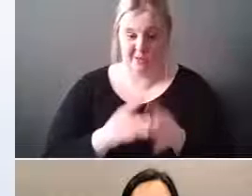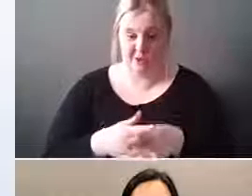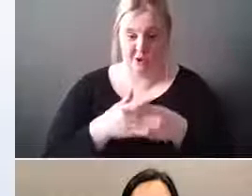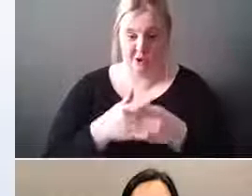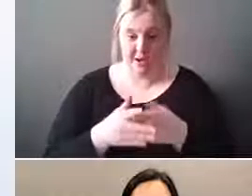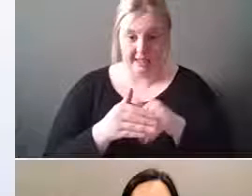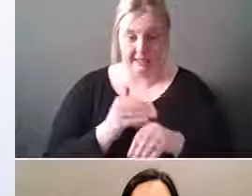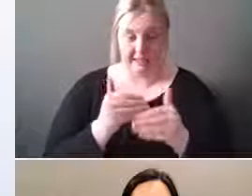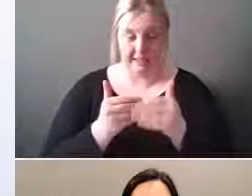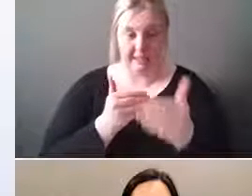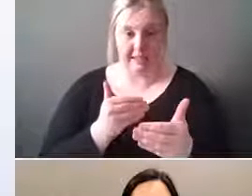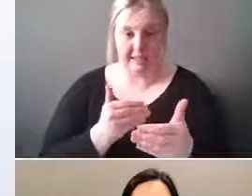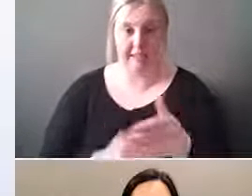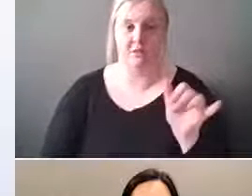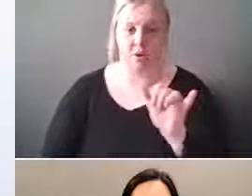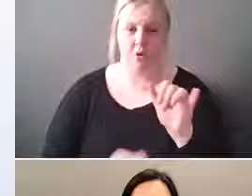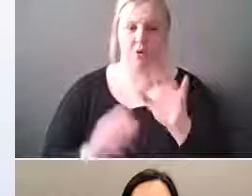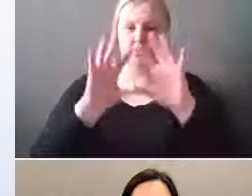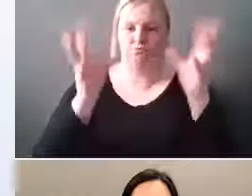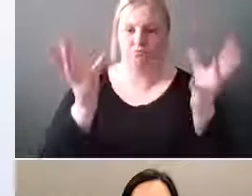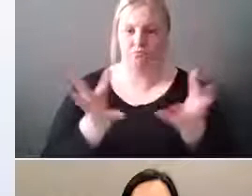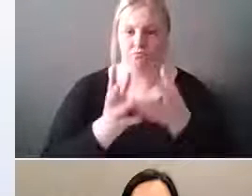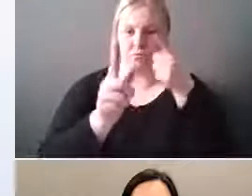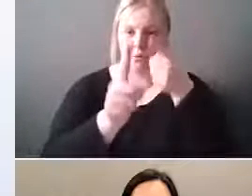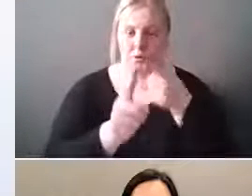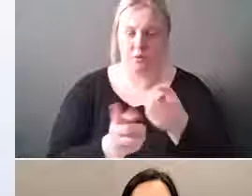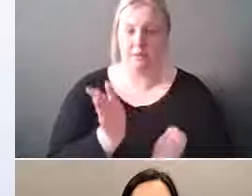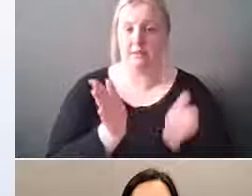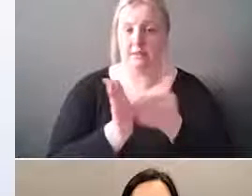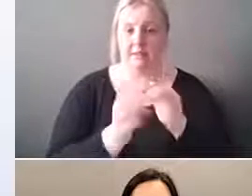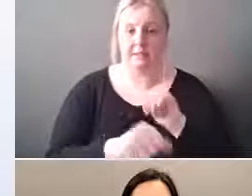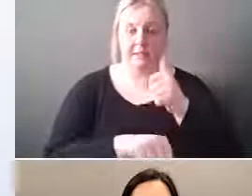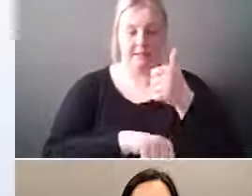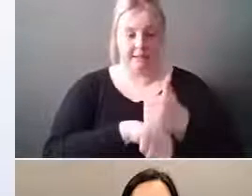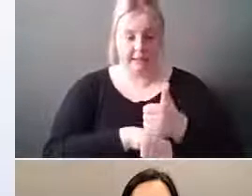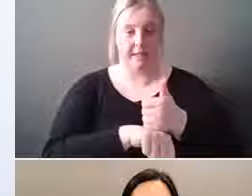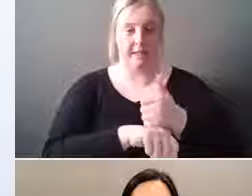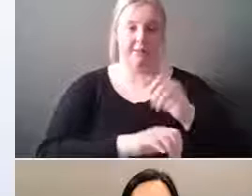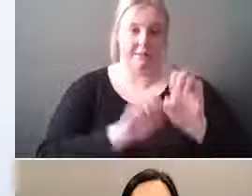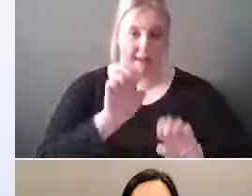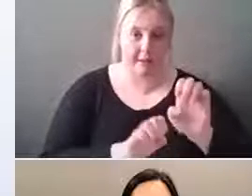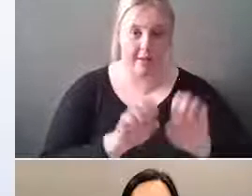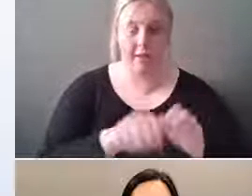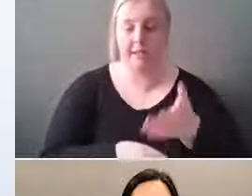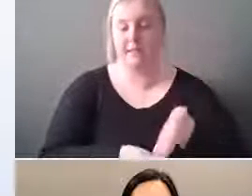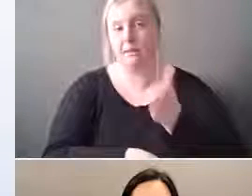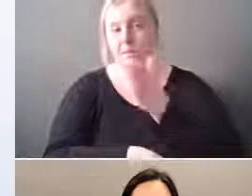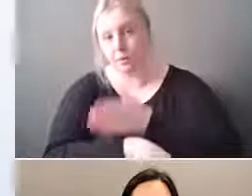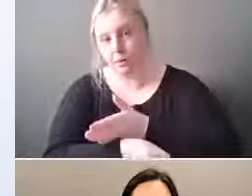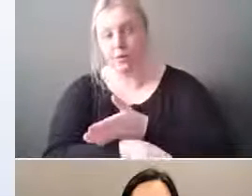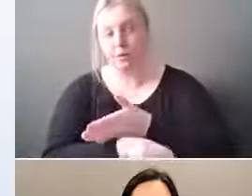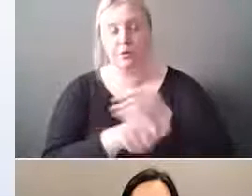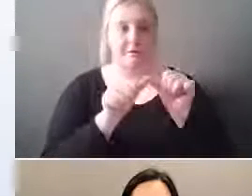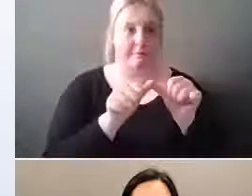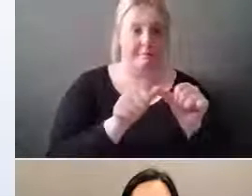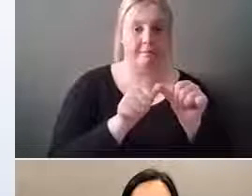now, is also an overall objective, and that's to implement, evaluate, improve, and build upon the evidence-based